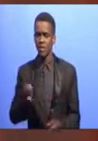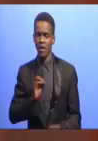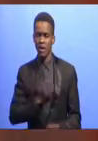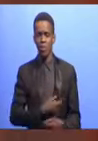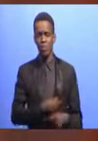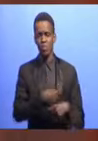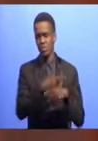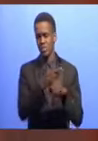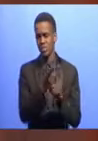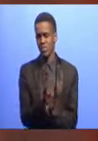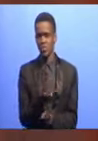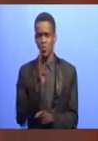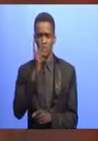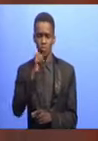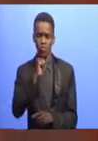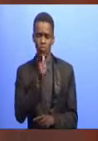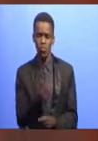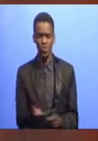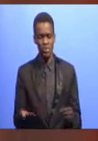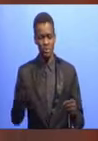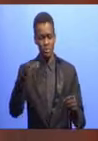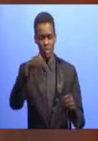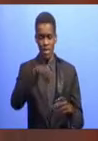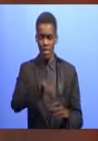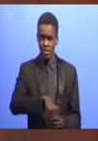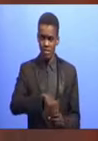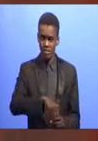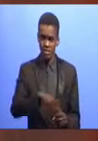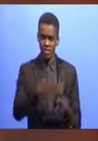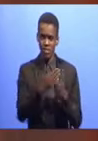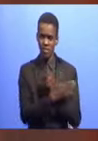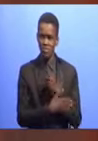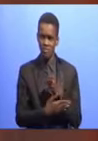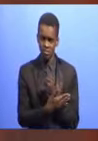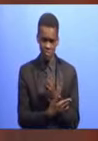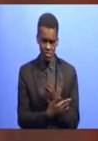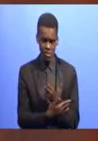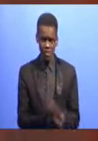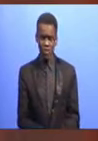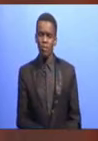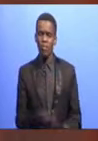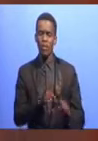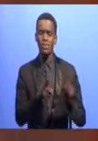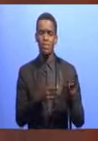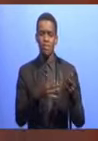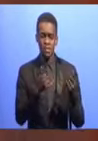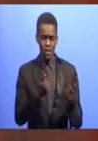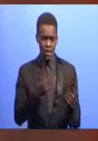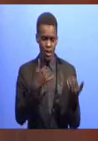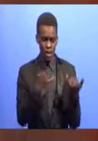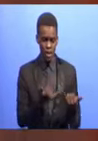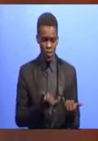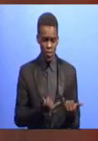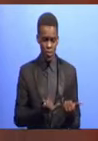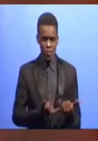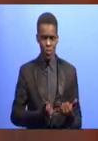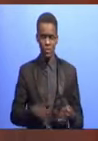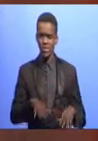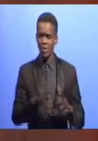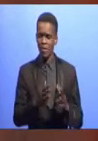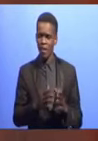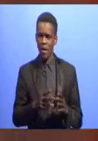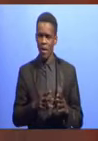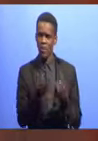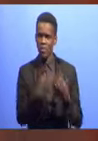nngwe e tla nna tshono ya gore jaanong batho ba mo gae ba supege ba fiwe shelfing